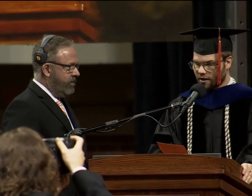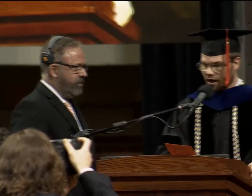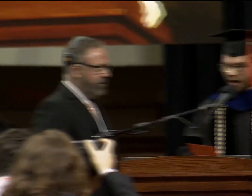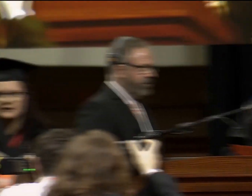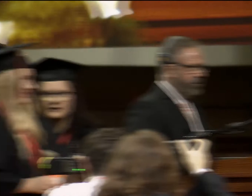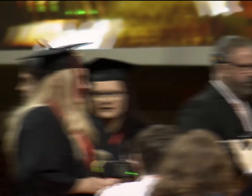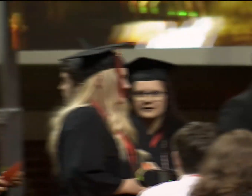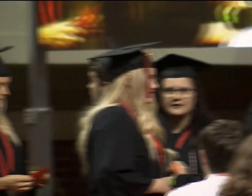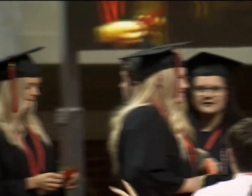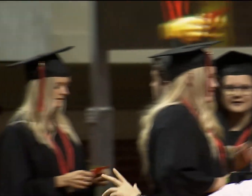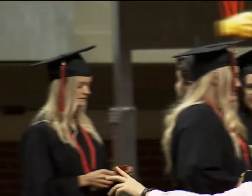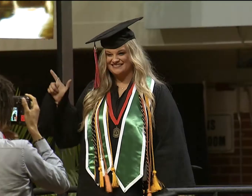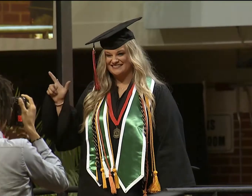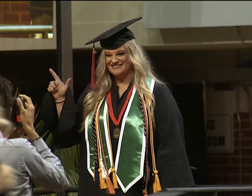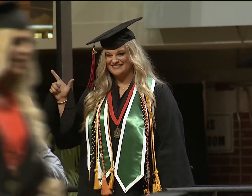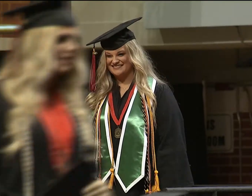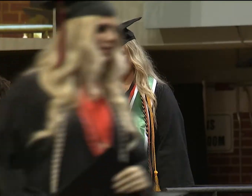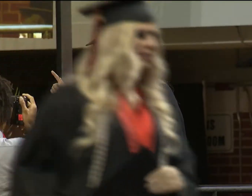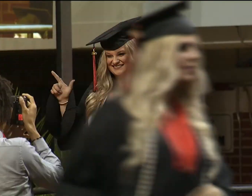Abby Cunningham.